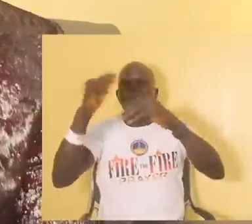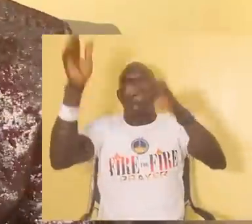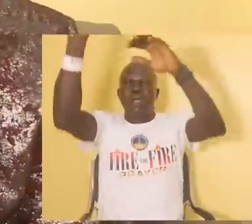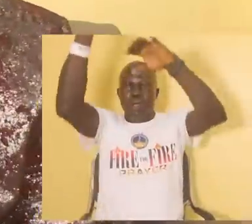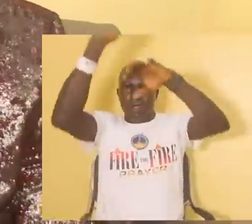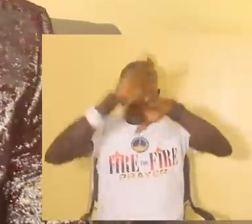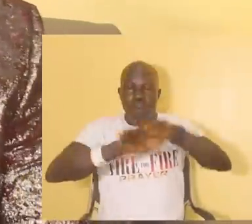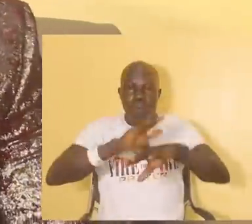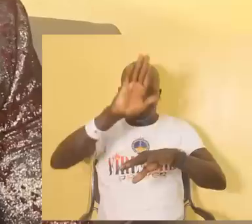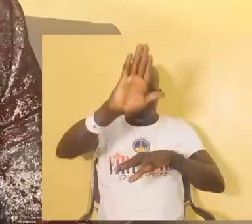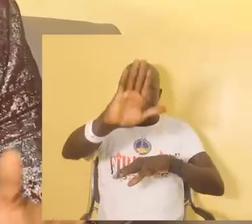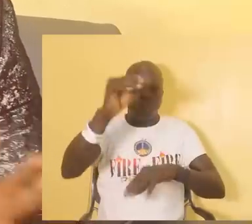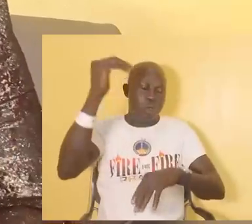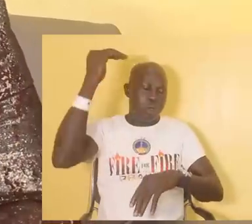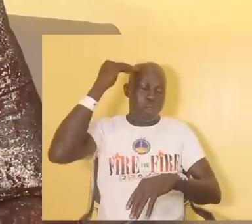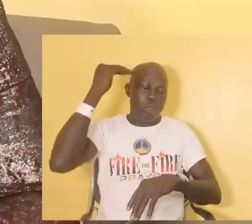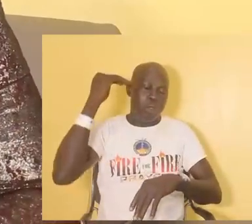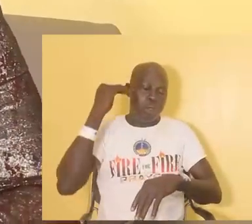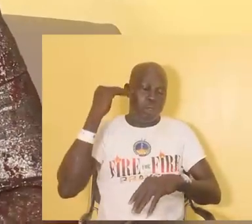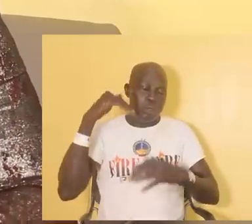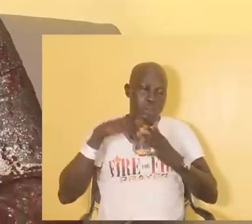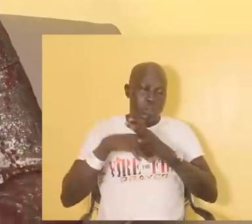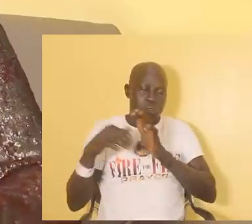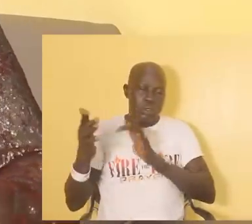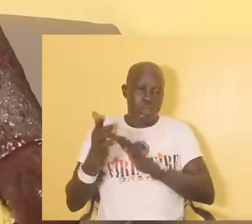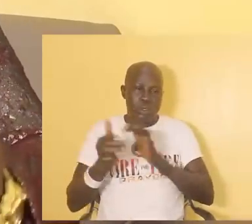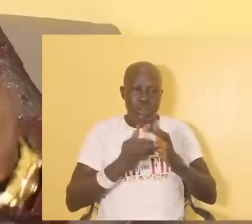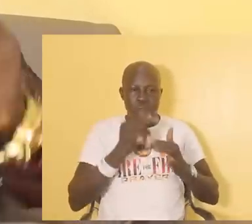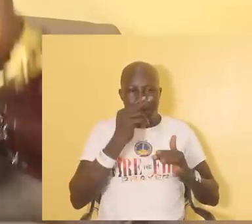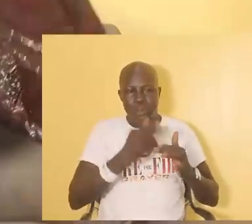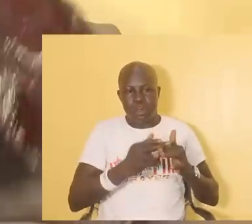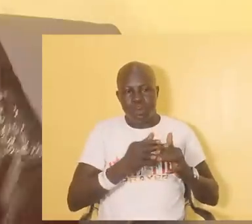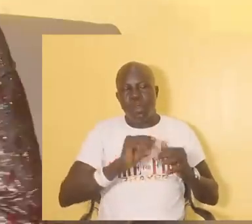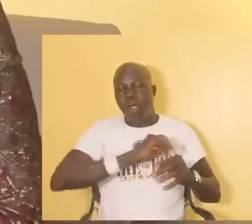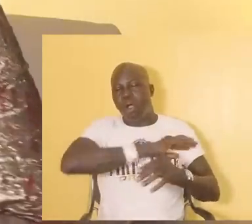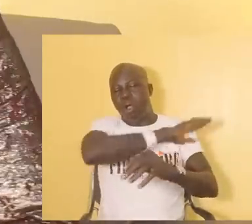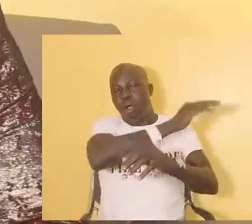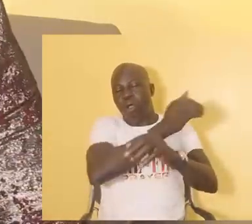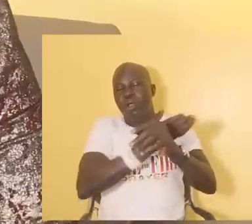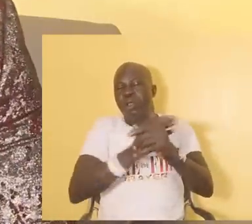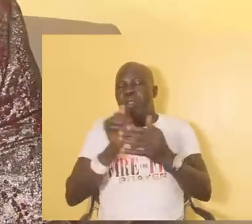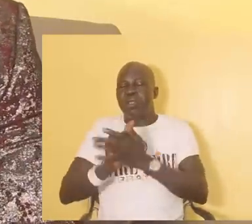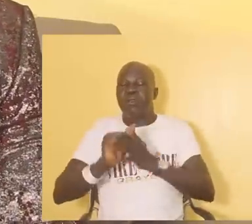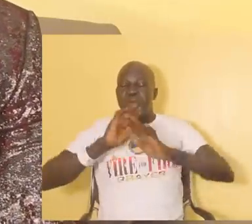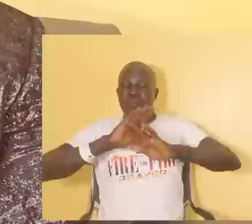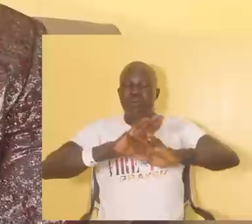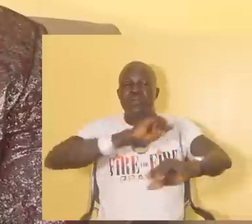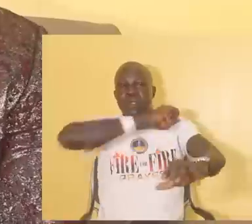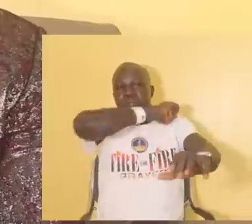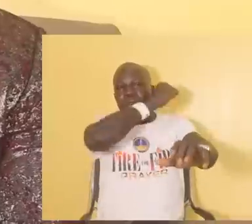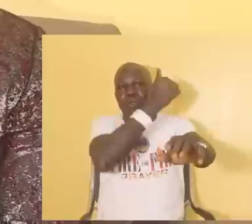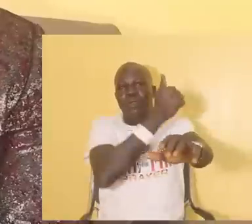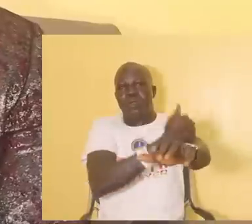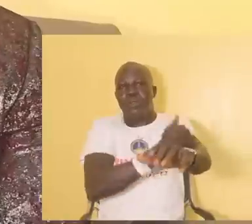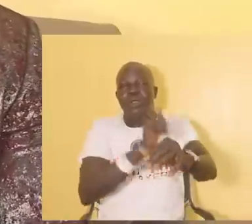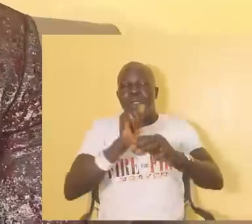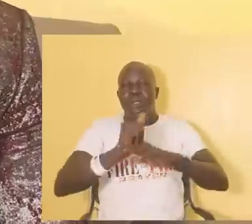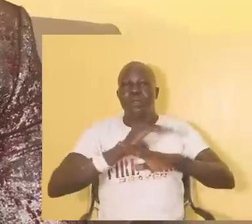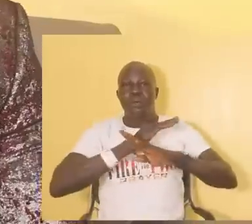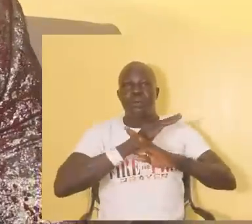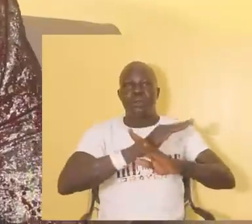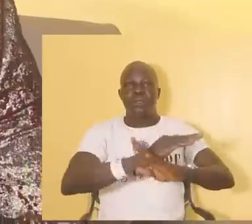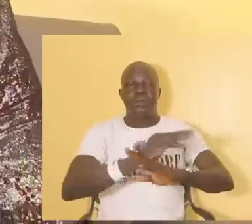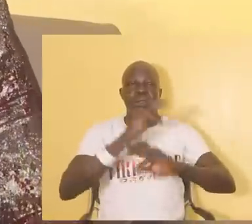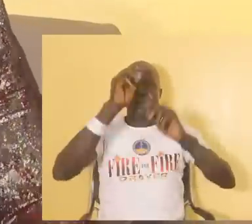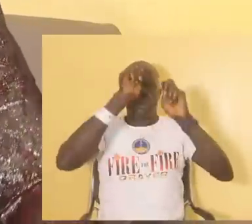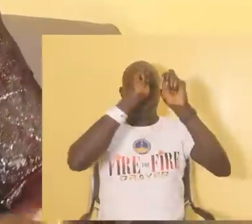on you in Jesus. Every forces and authority that